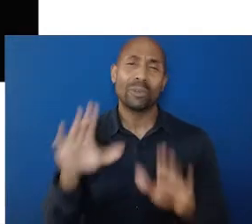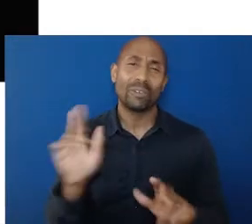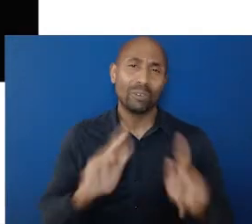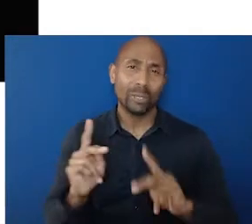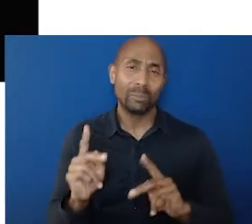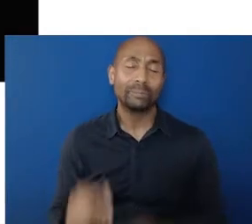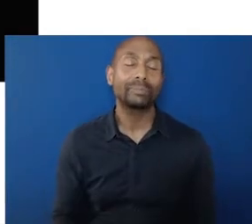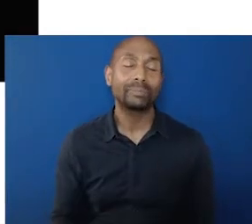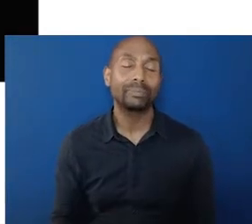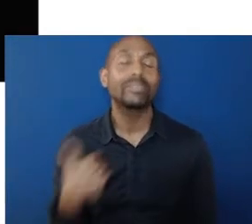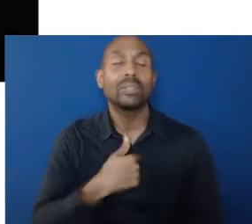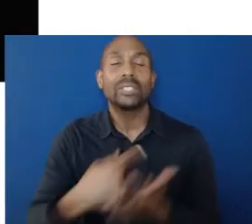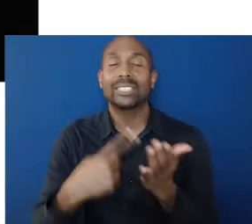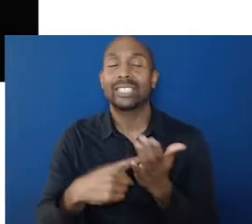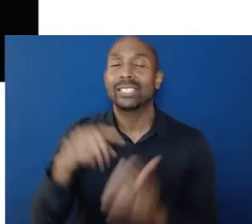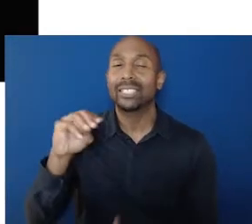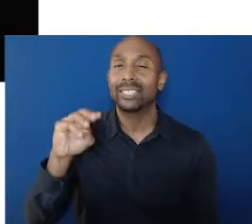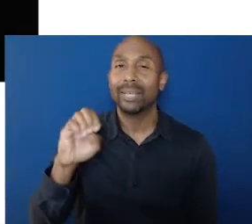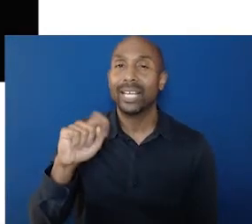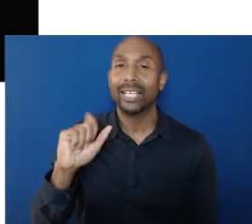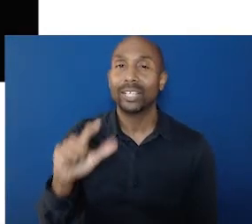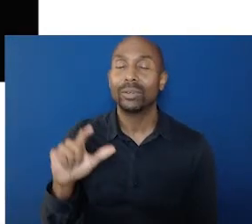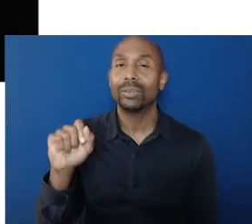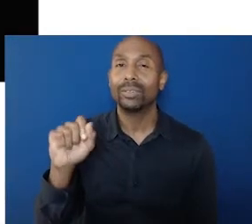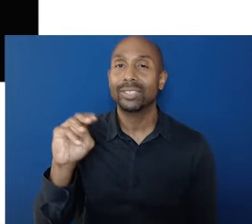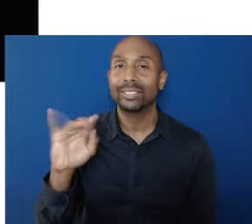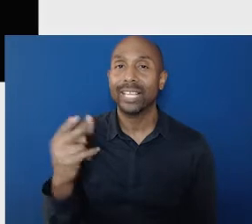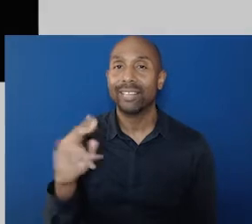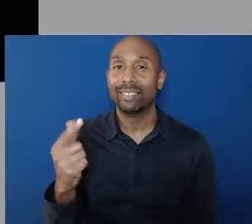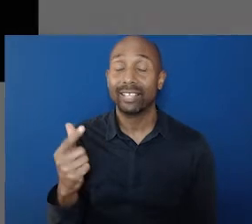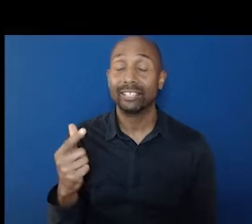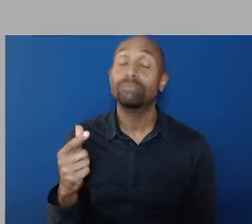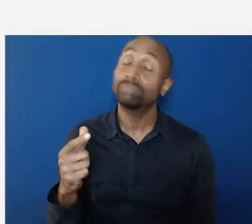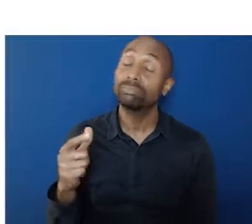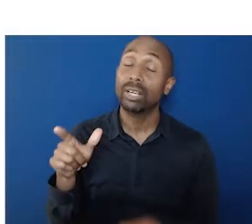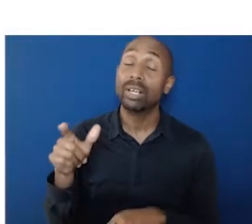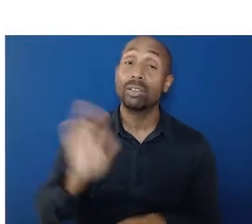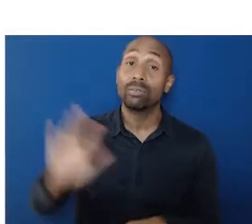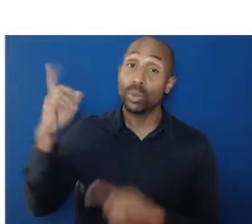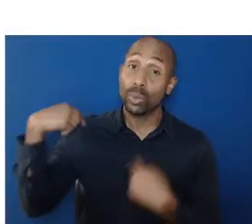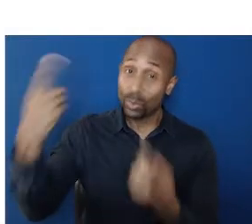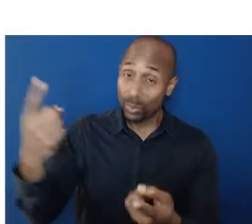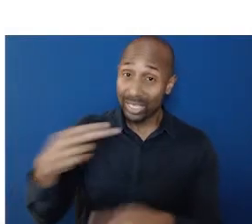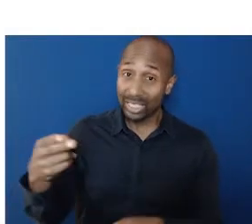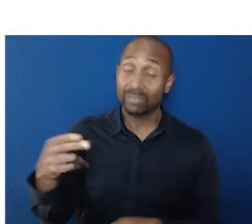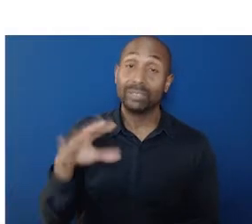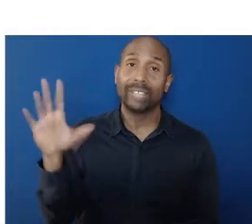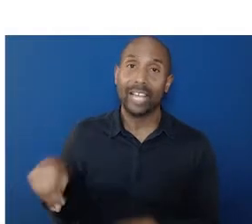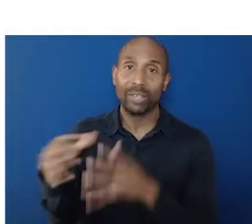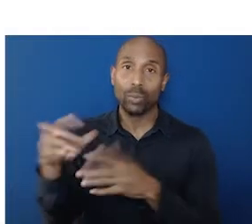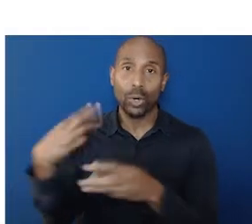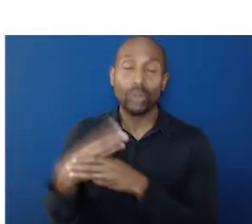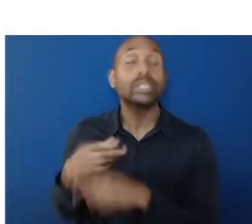talk about metalsmithing, which has a very long history in the African world. West Africans were the first to innovate transformative